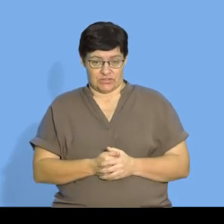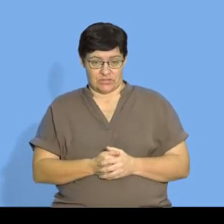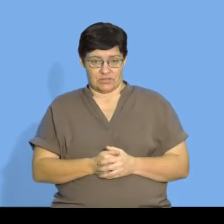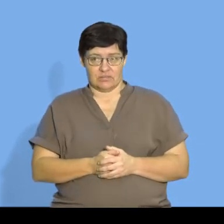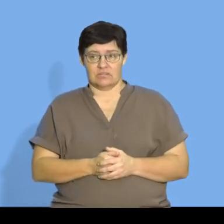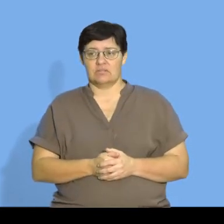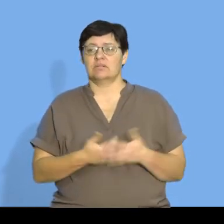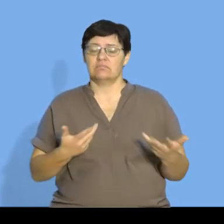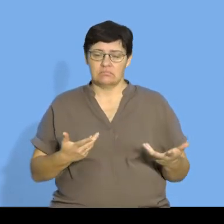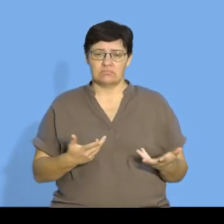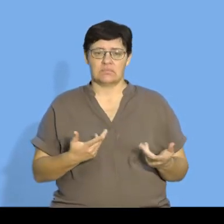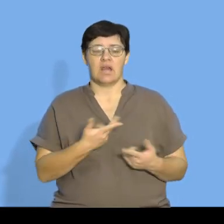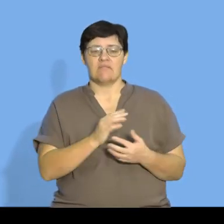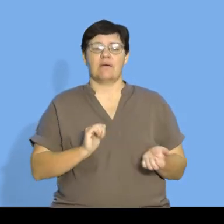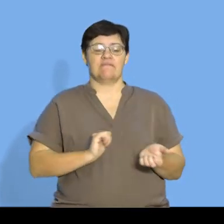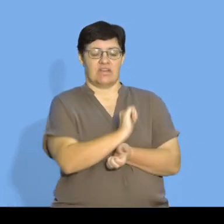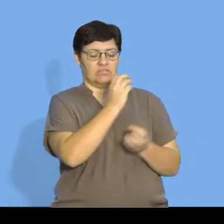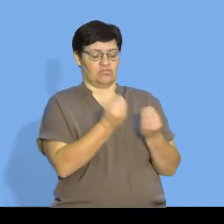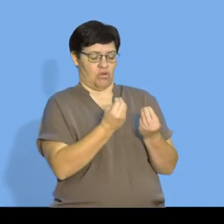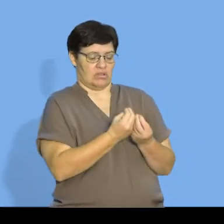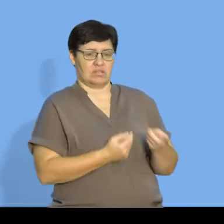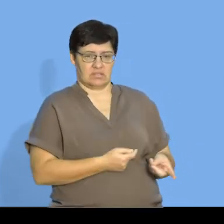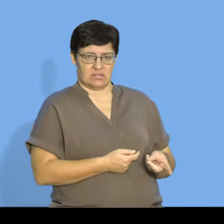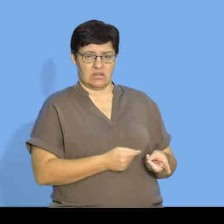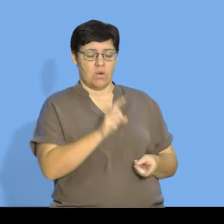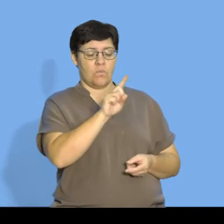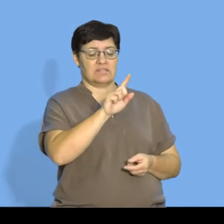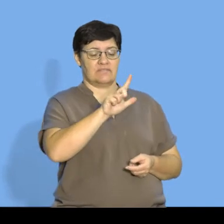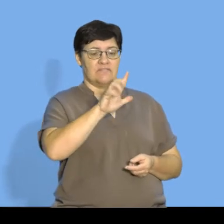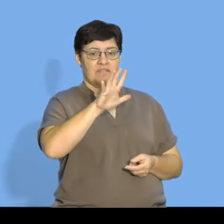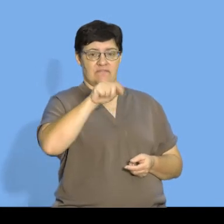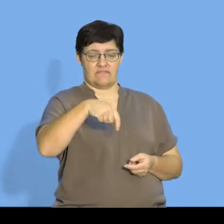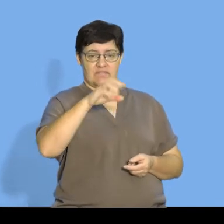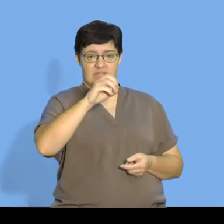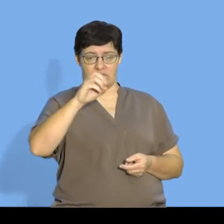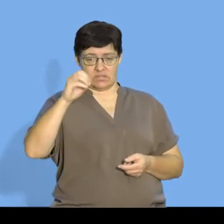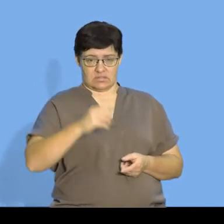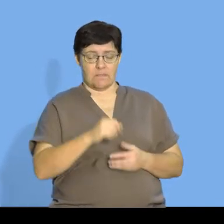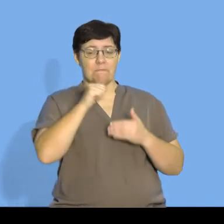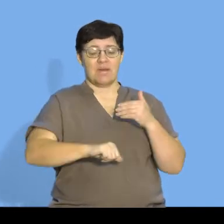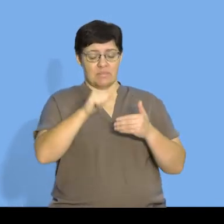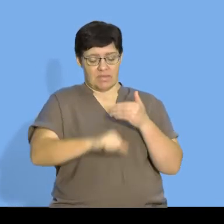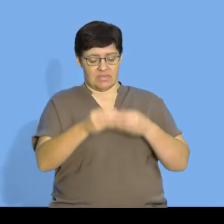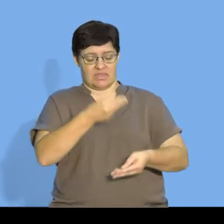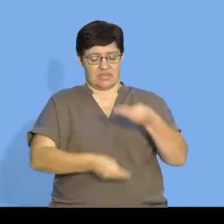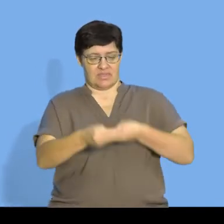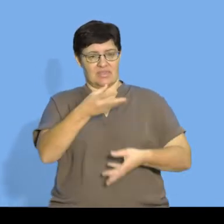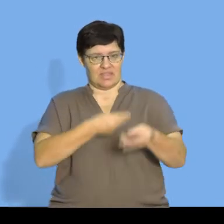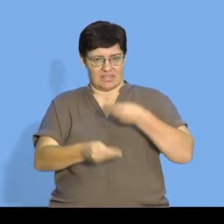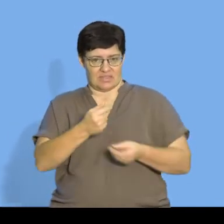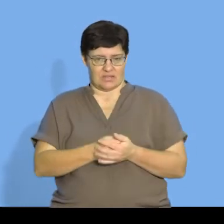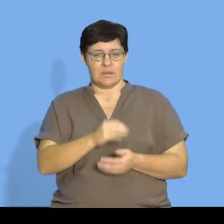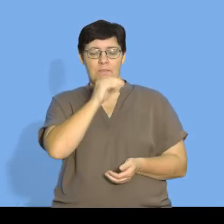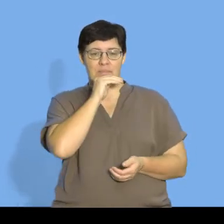keeps a fixed base stock of 175,000 rand. Goods are replaced monthly. That's what we mean by a